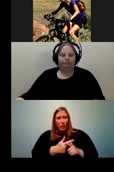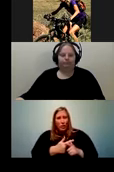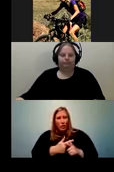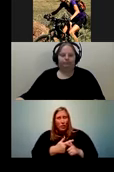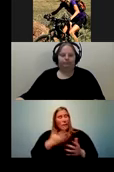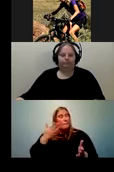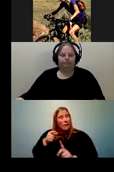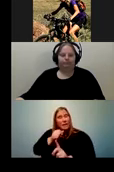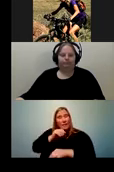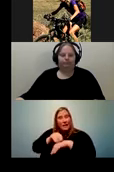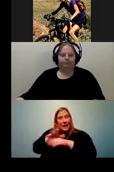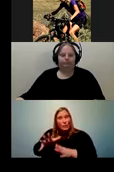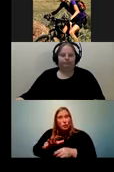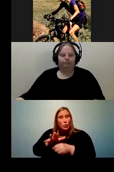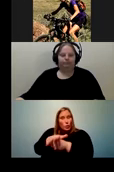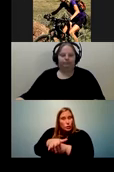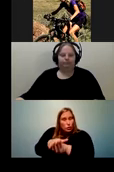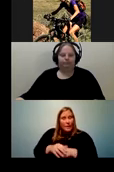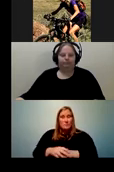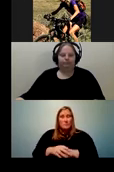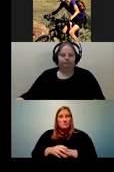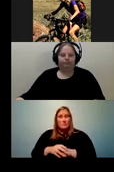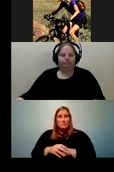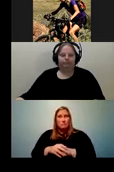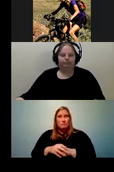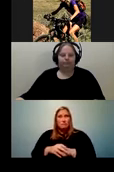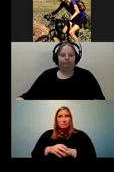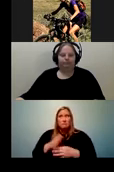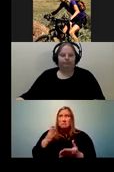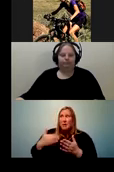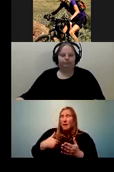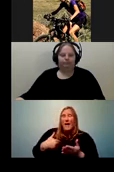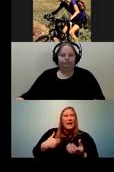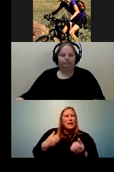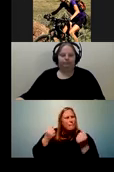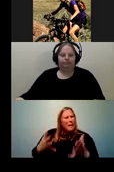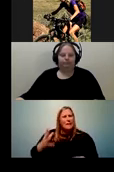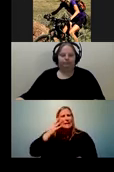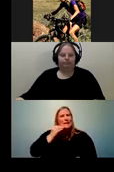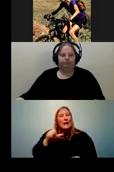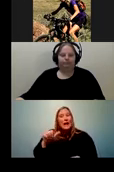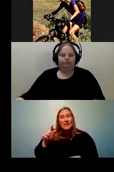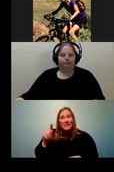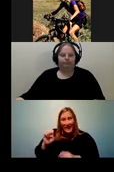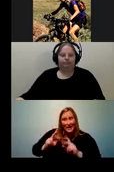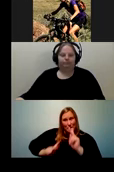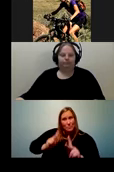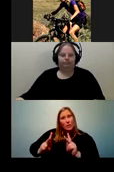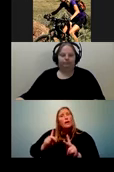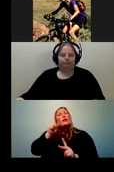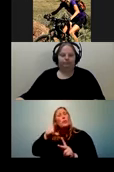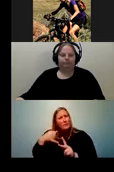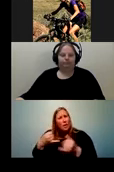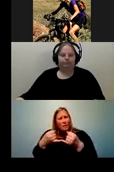stressed, burnt out, maybe had a lot of late people. And you do have to set boundaries if you have a schedule,